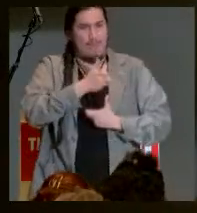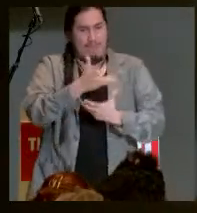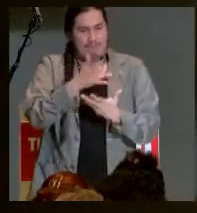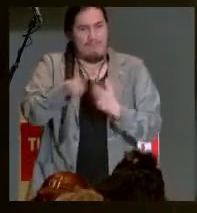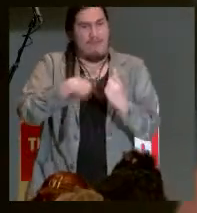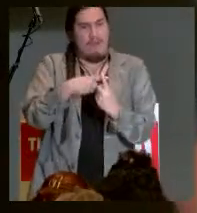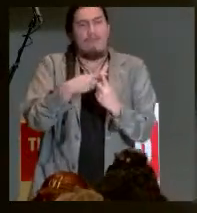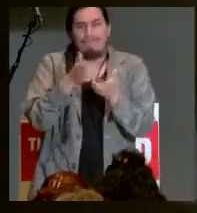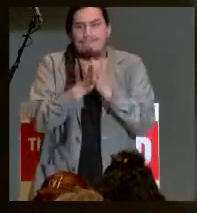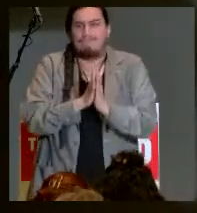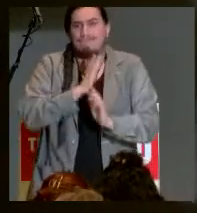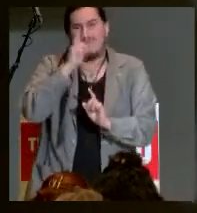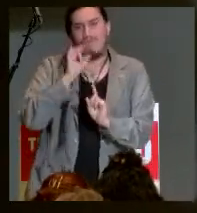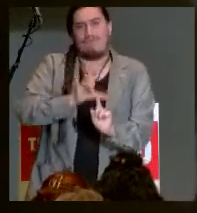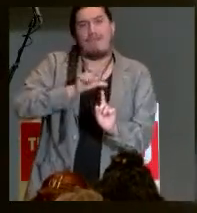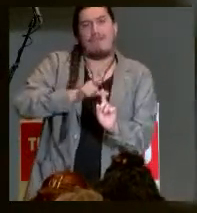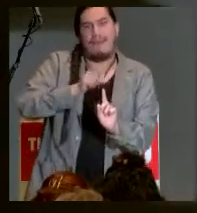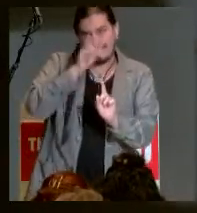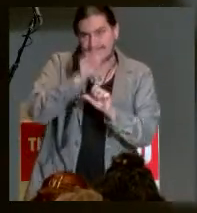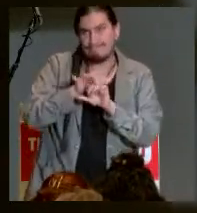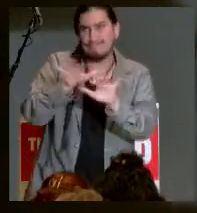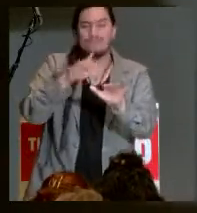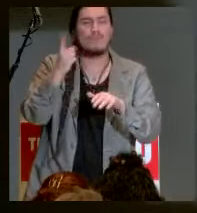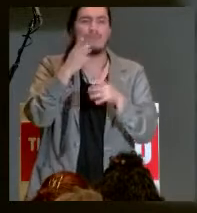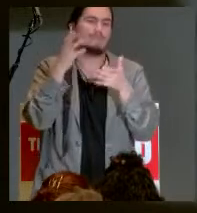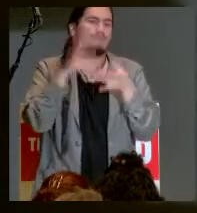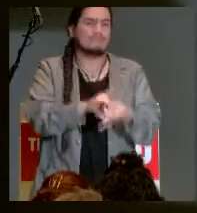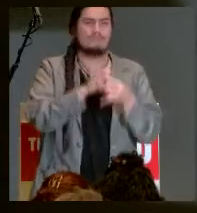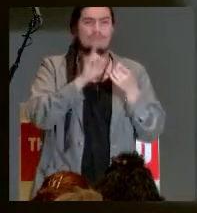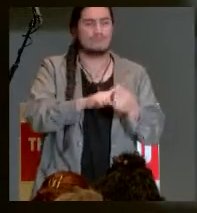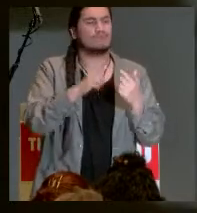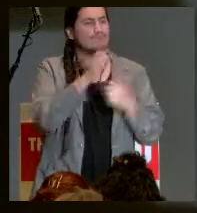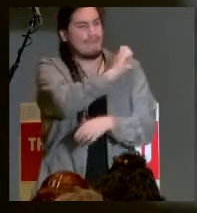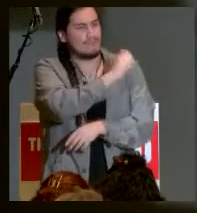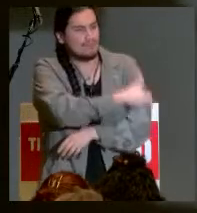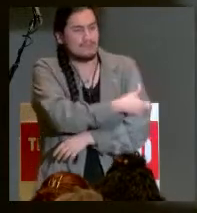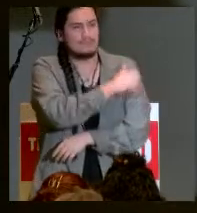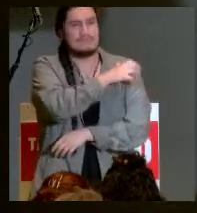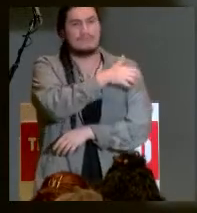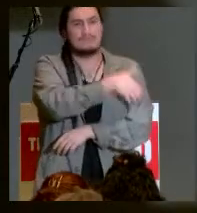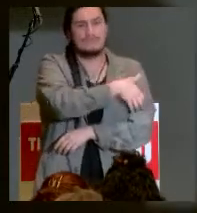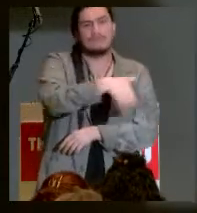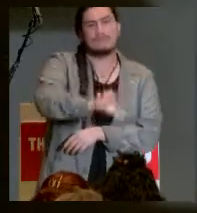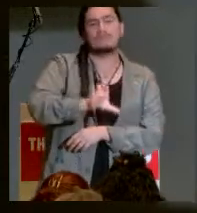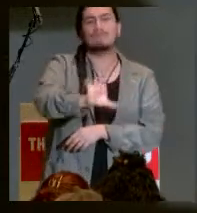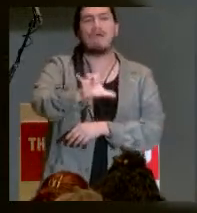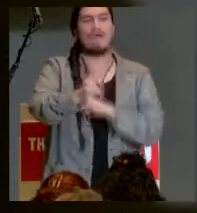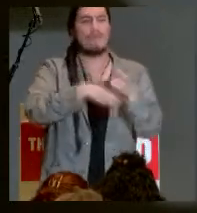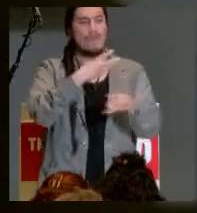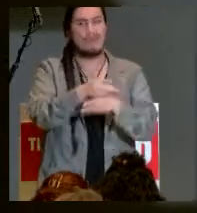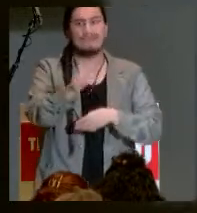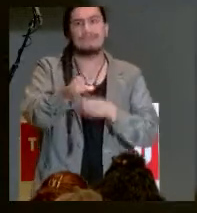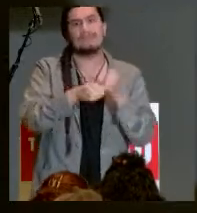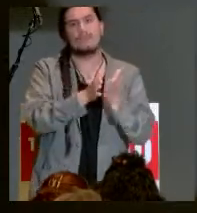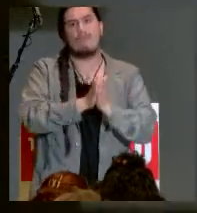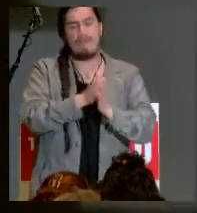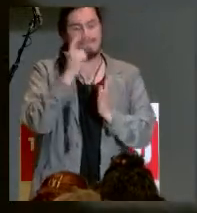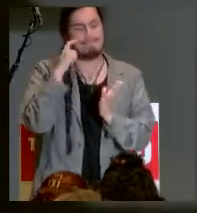poem, and then I'm like, there's always something about human agency. There's always something mm-hmm. about the world needs prayer, you